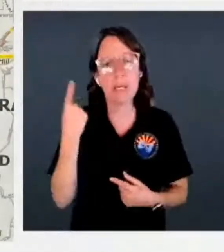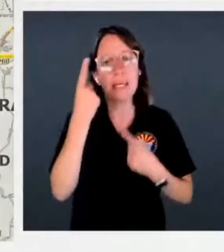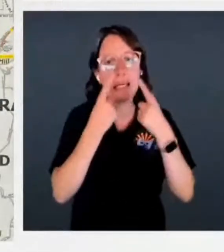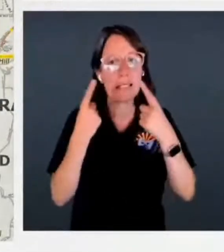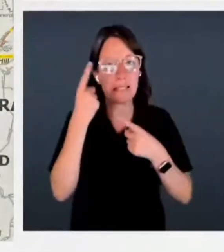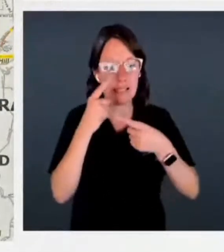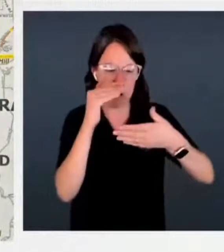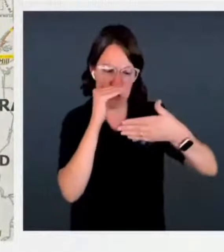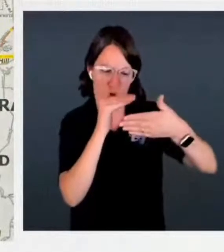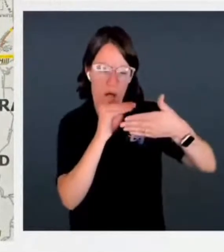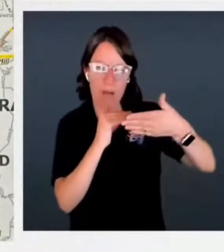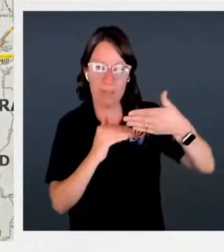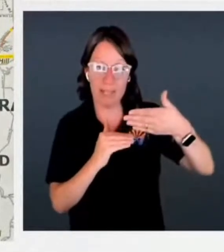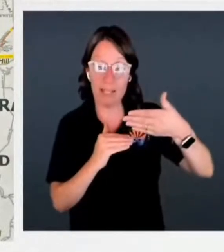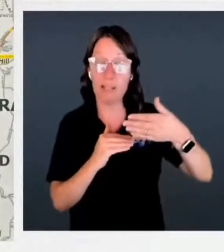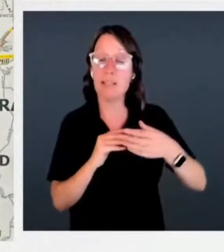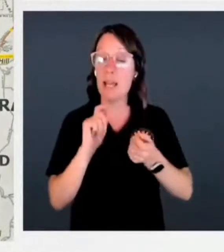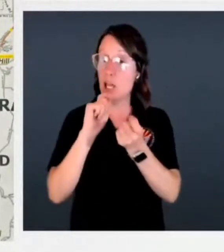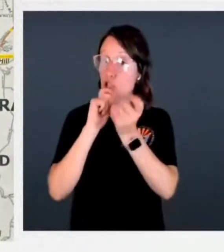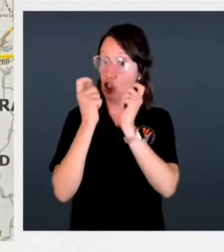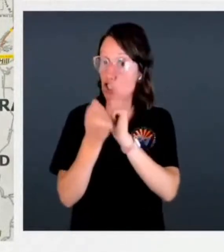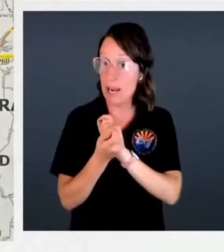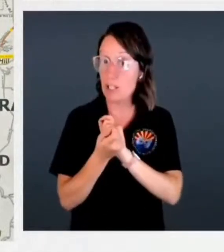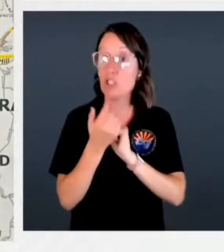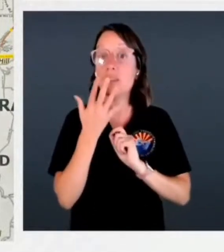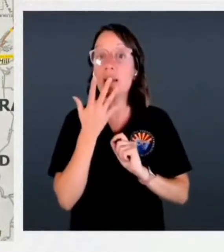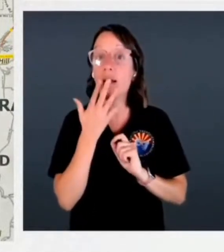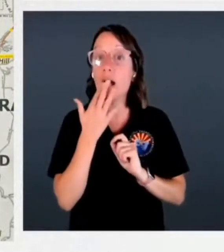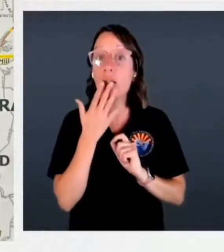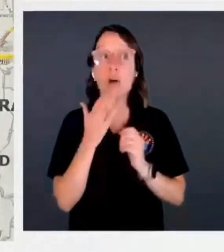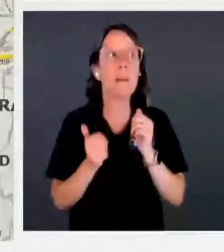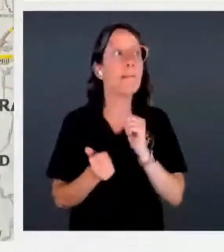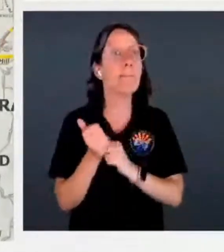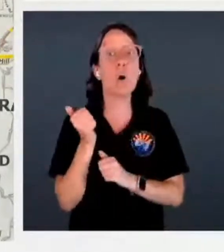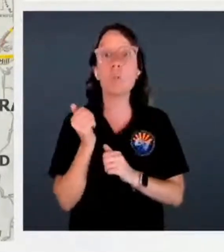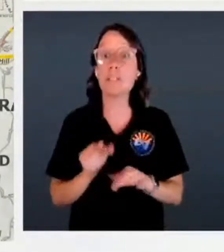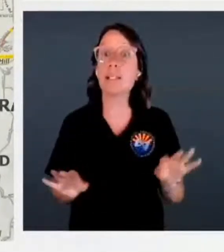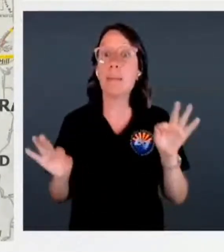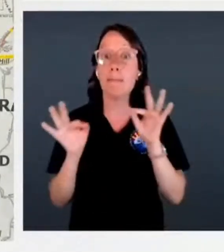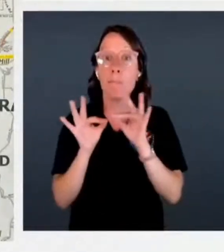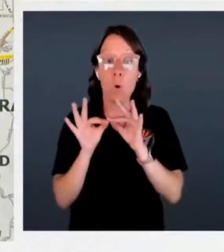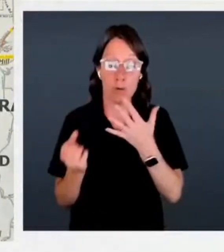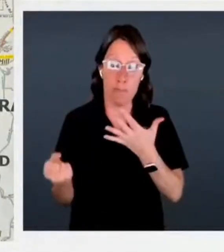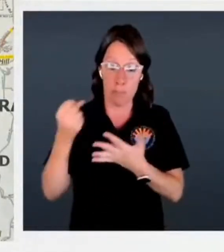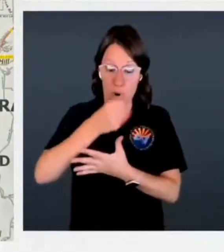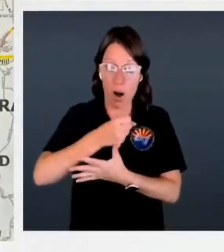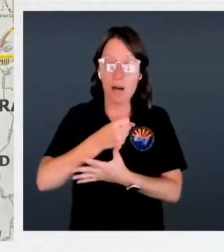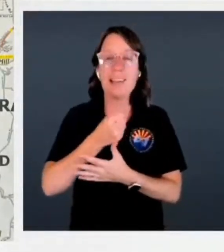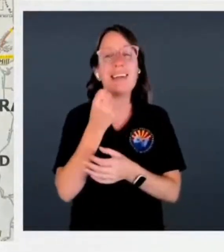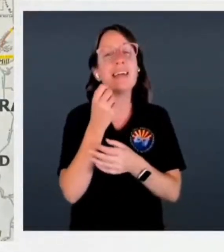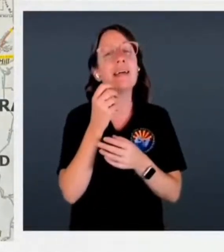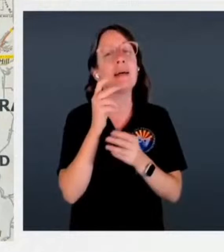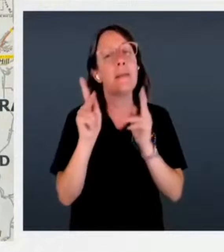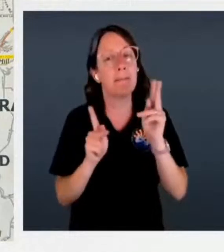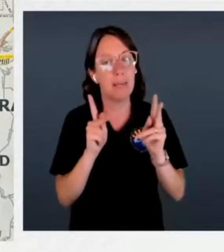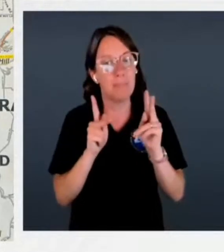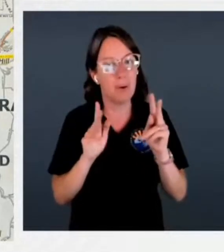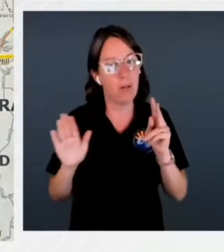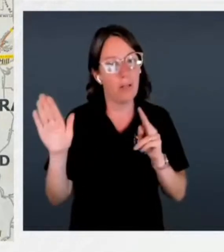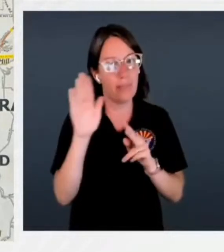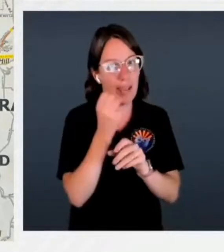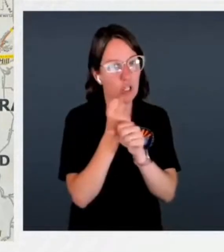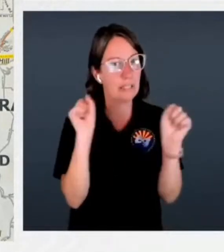a zone will always be based upon public safety. And not any special interests or any other type of